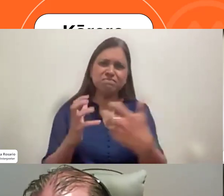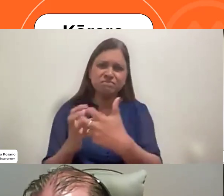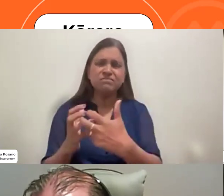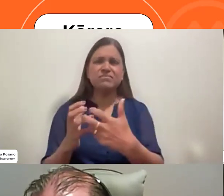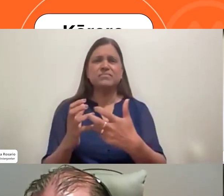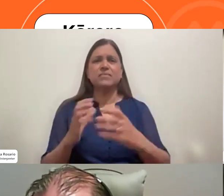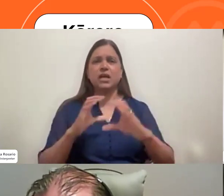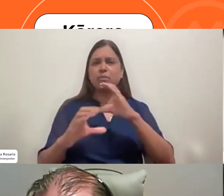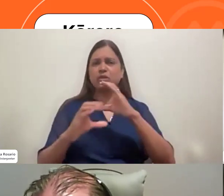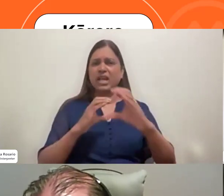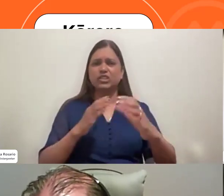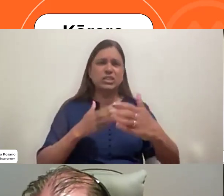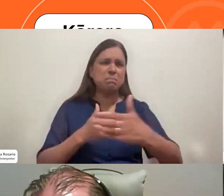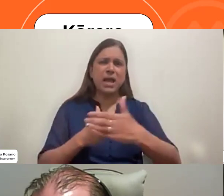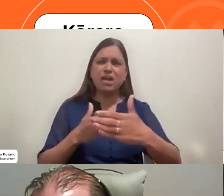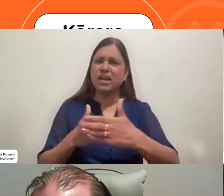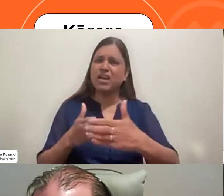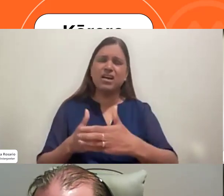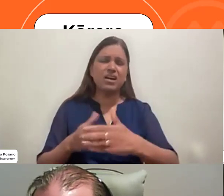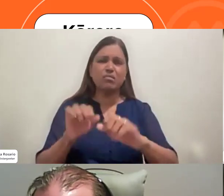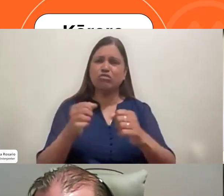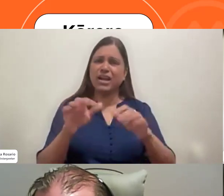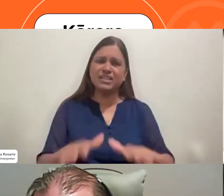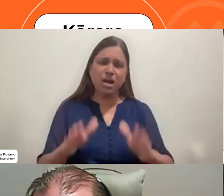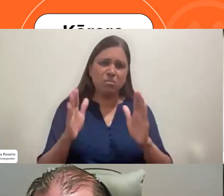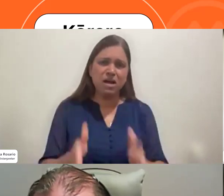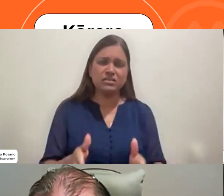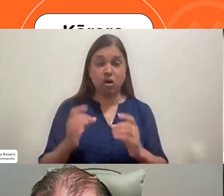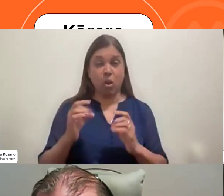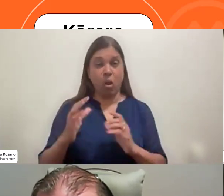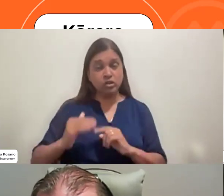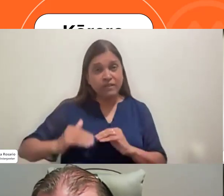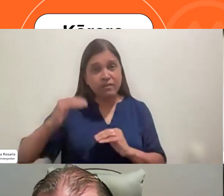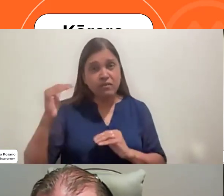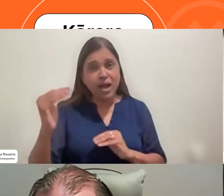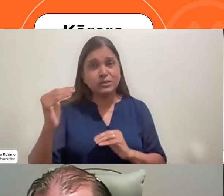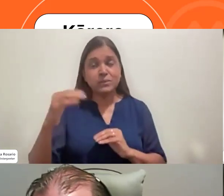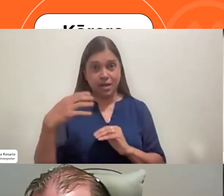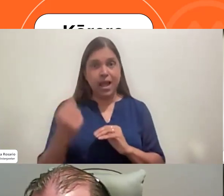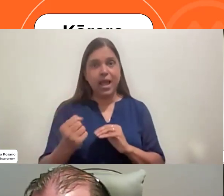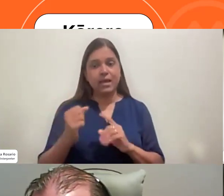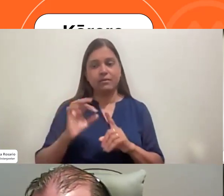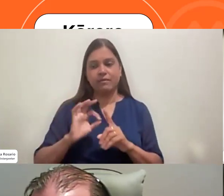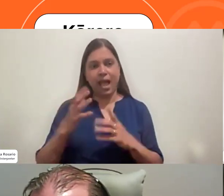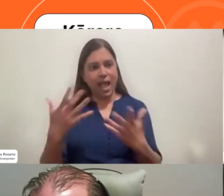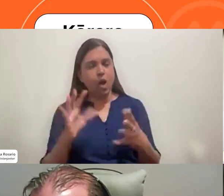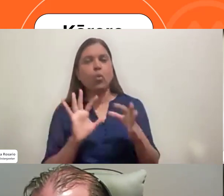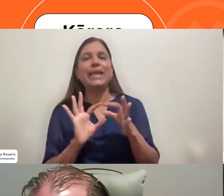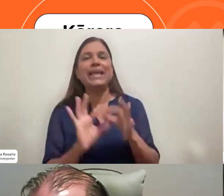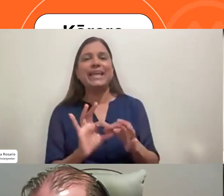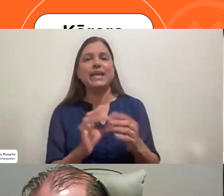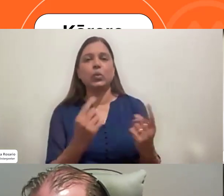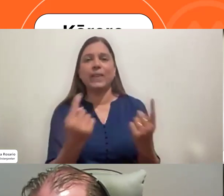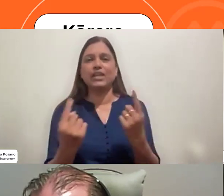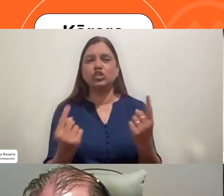communication barriers. There's a lot of development that we have seen and advancement we have seen in our being able to connect with each other in the digital